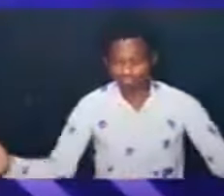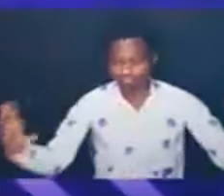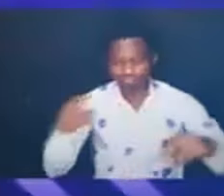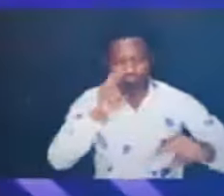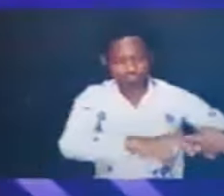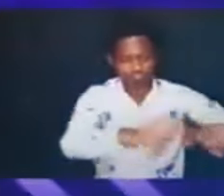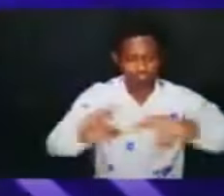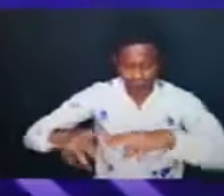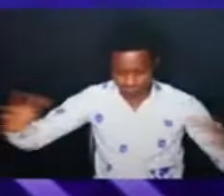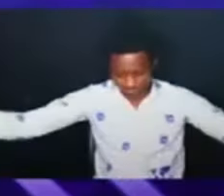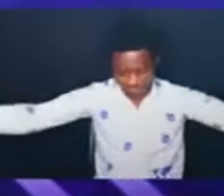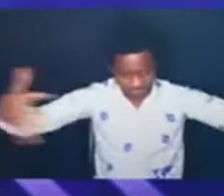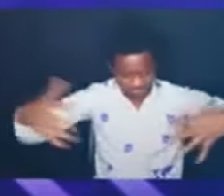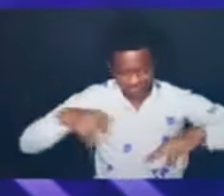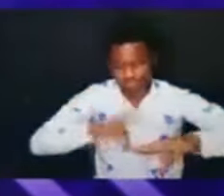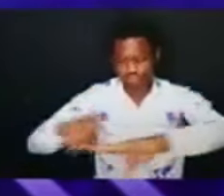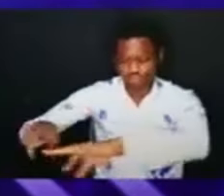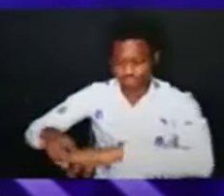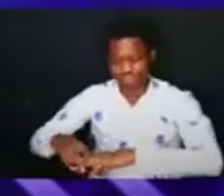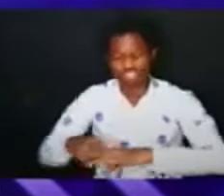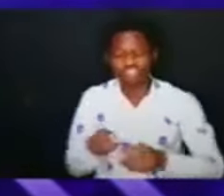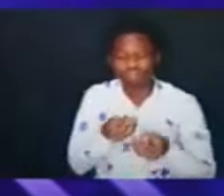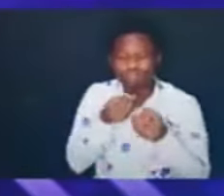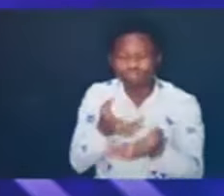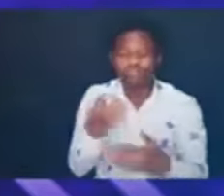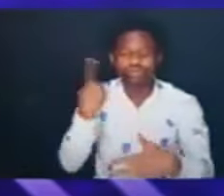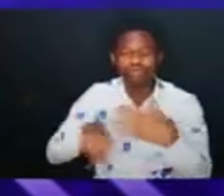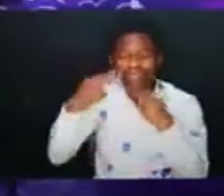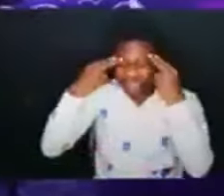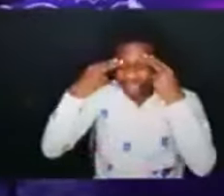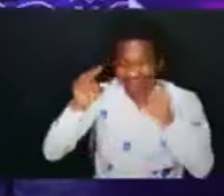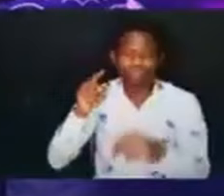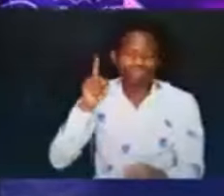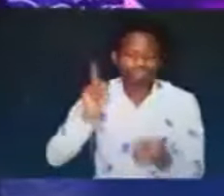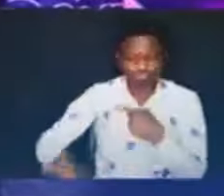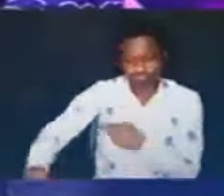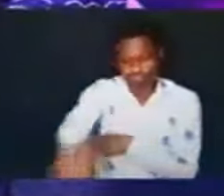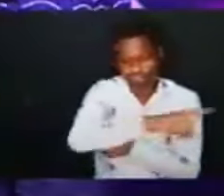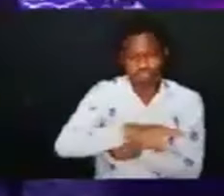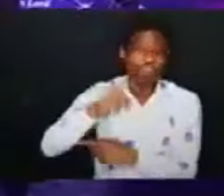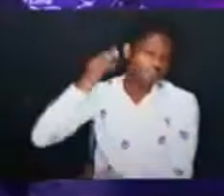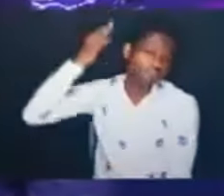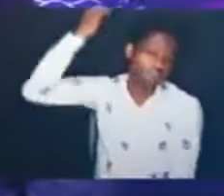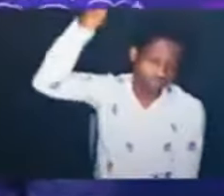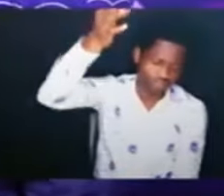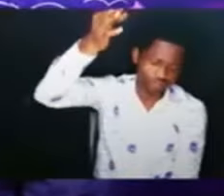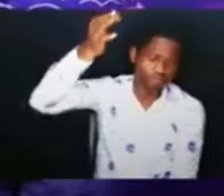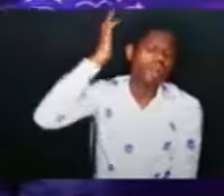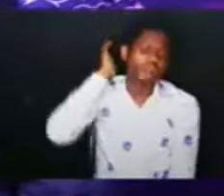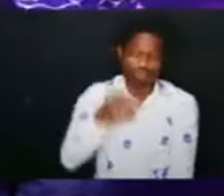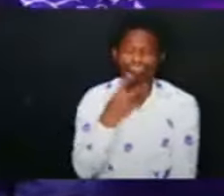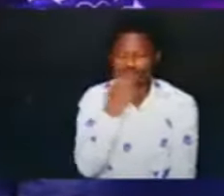tell you what will happen to you in the days to come. I'm going to speak into your future." Jacob frère ne